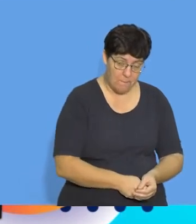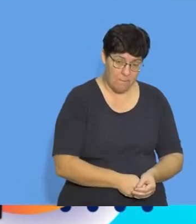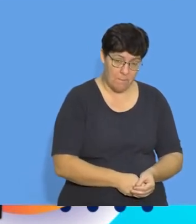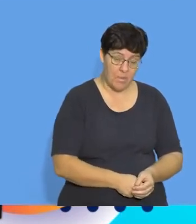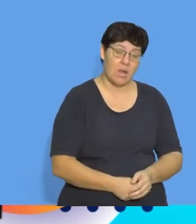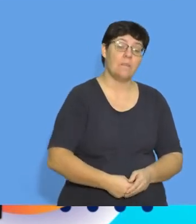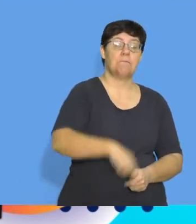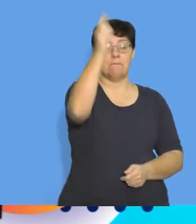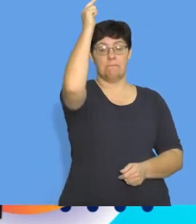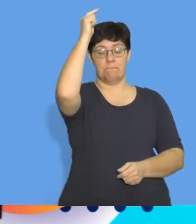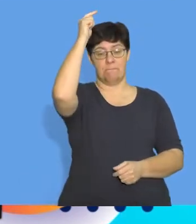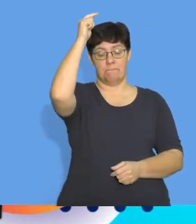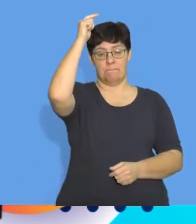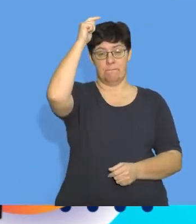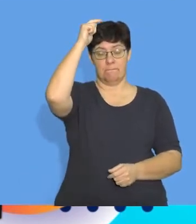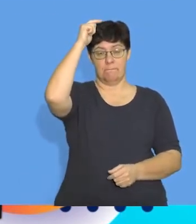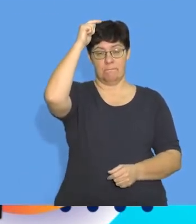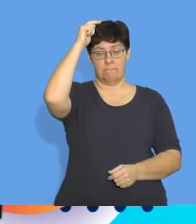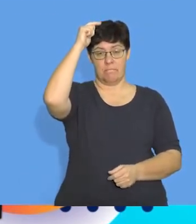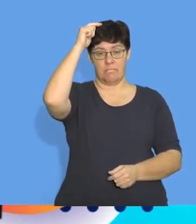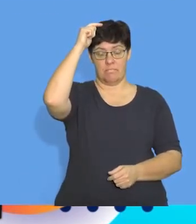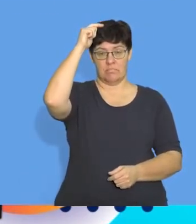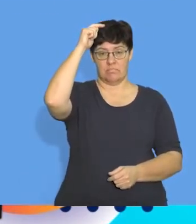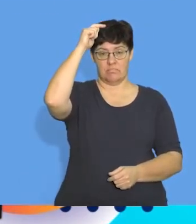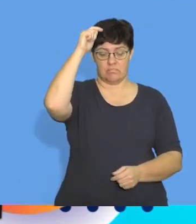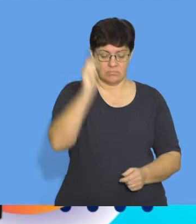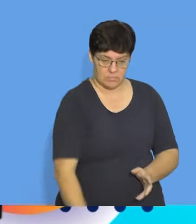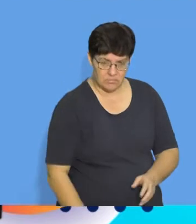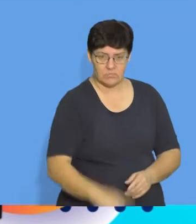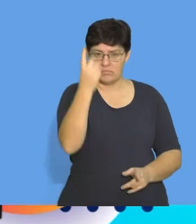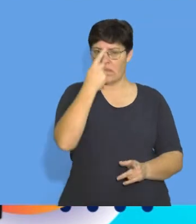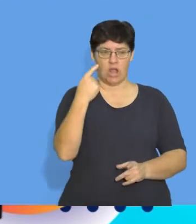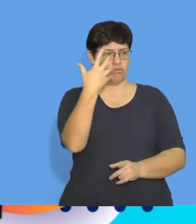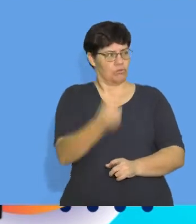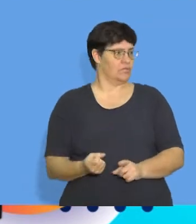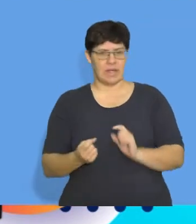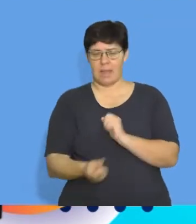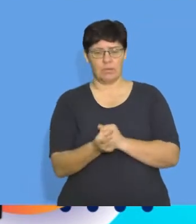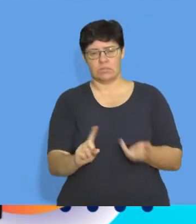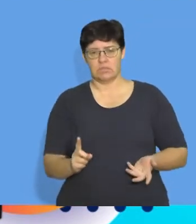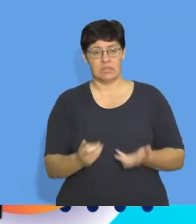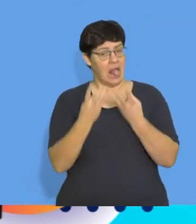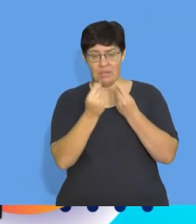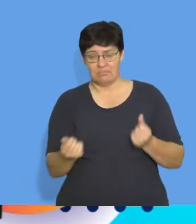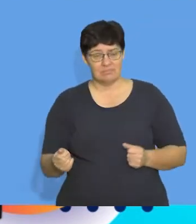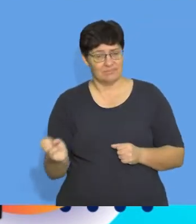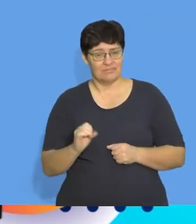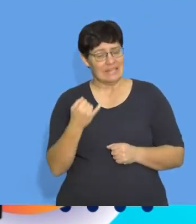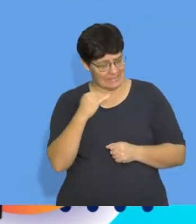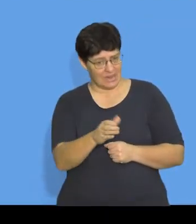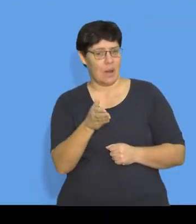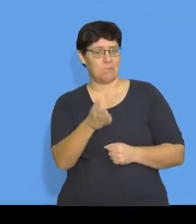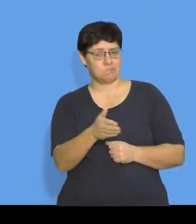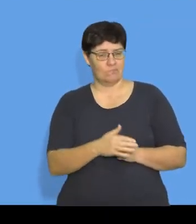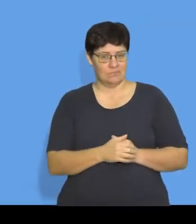surface, and then bounces back up that we sort of go, what happened to gravity? Hasn't disappeared. It's still part of the